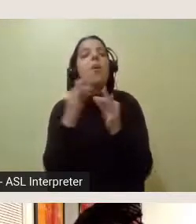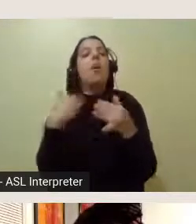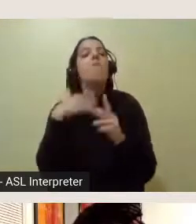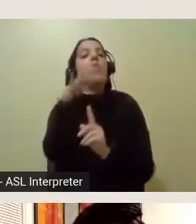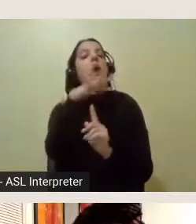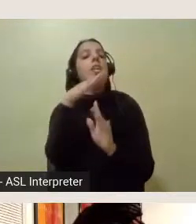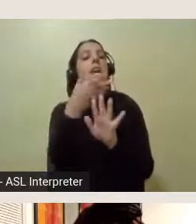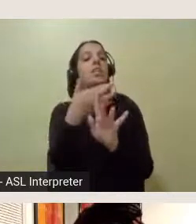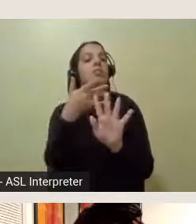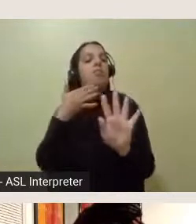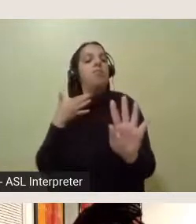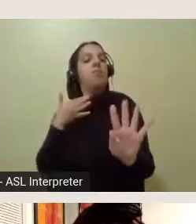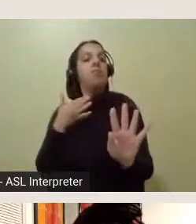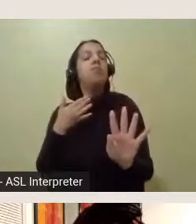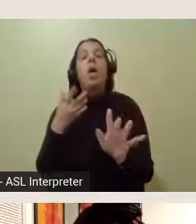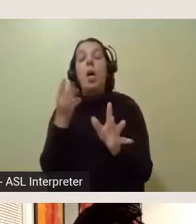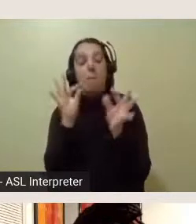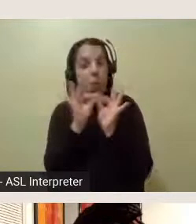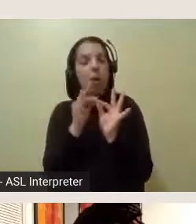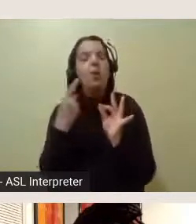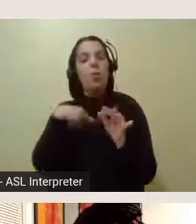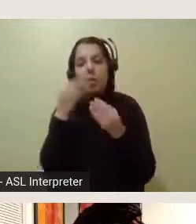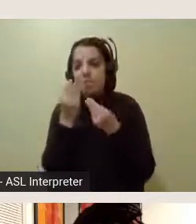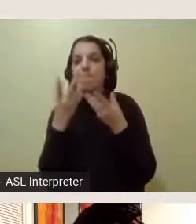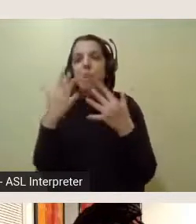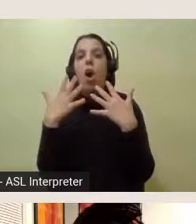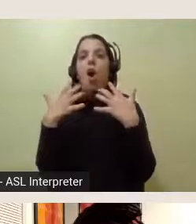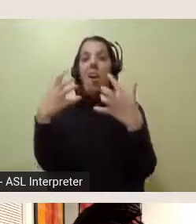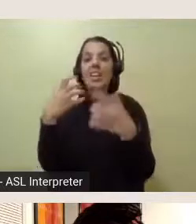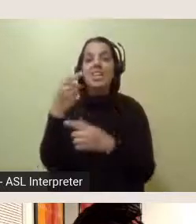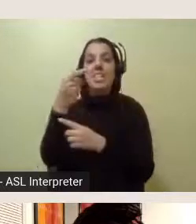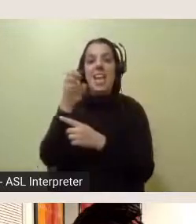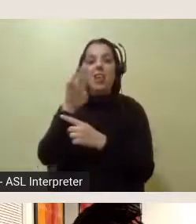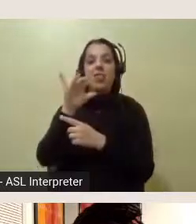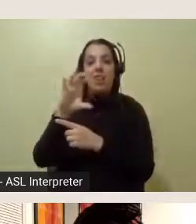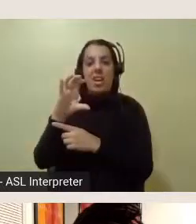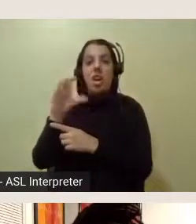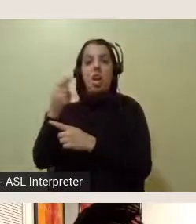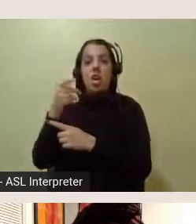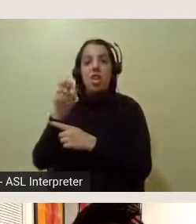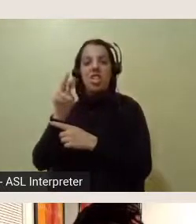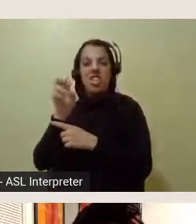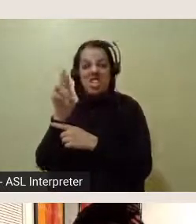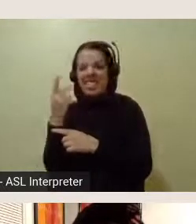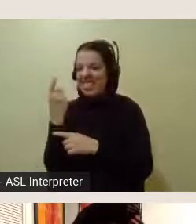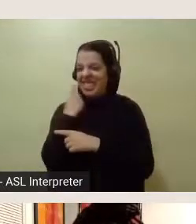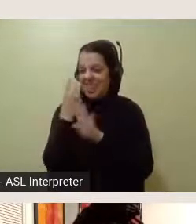that affects how all the subjects in the film acted. And, so anyway, I mean,